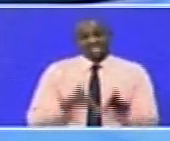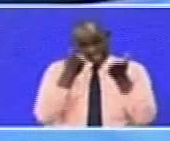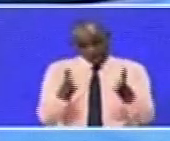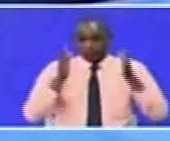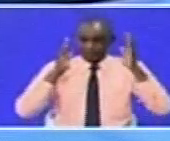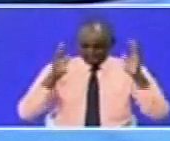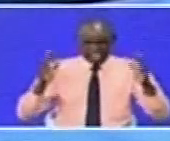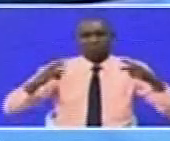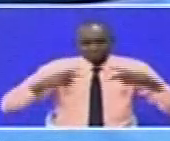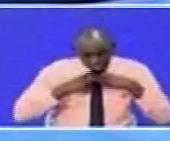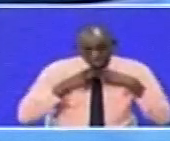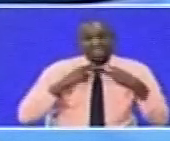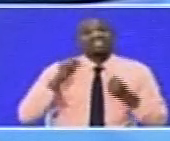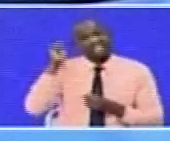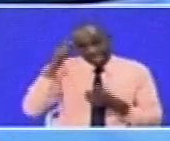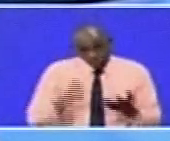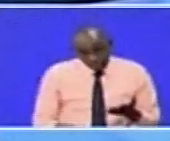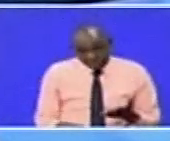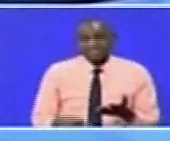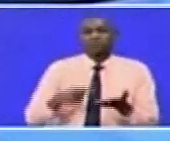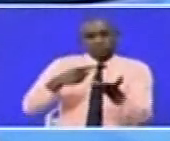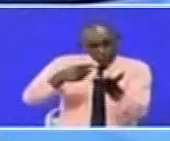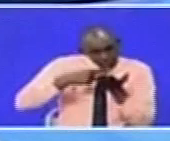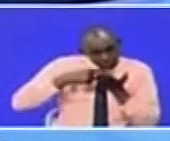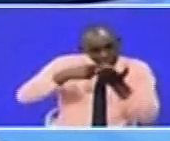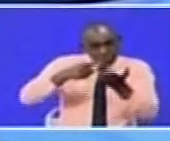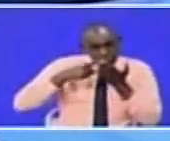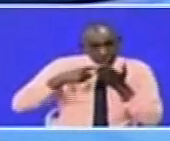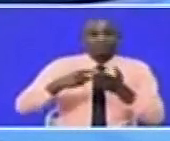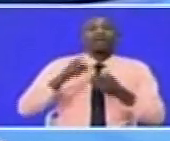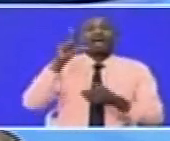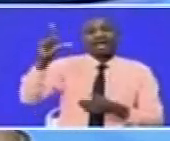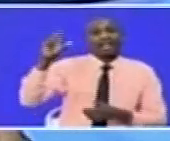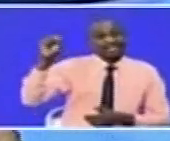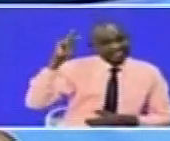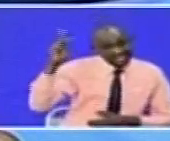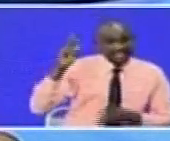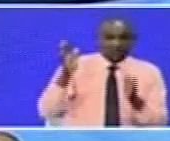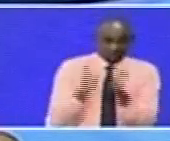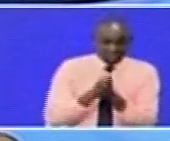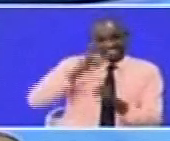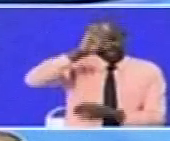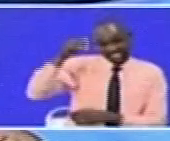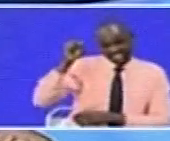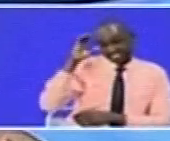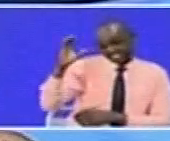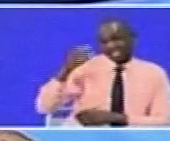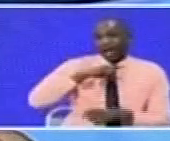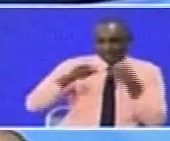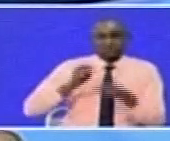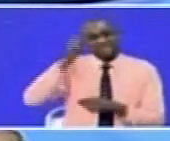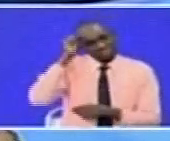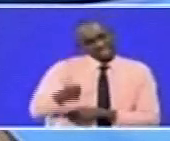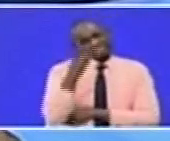Well, to another big stalemate in Kenya today, the mediation talks spearheaded by the Law Society of Kenya to resolve the Supreme Court judge's